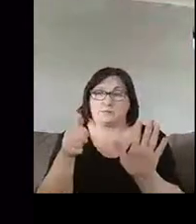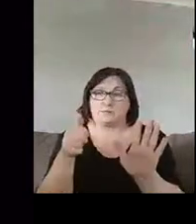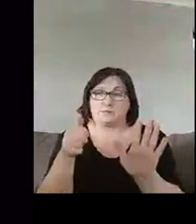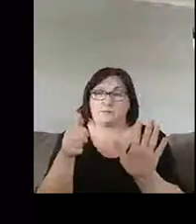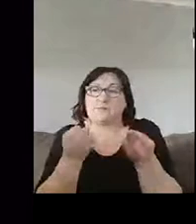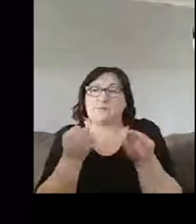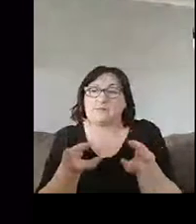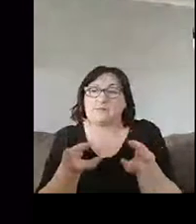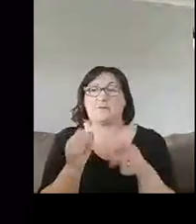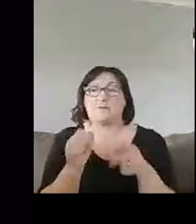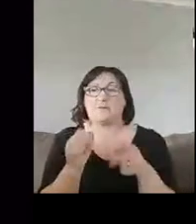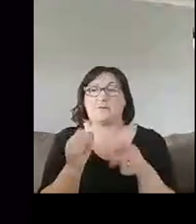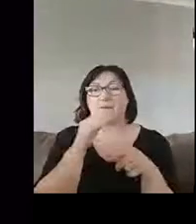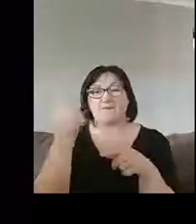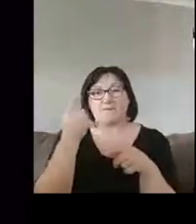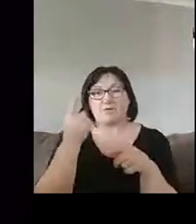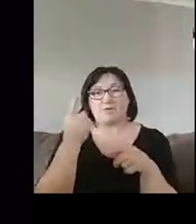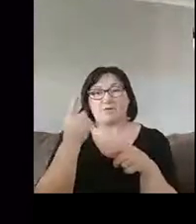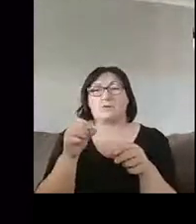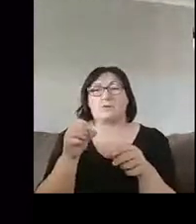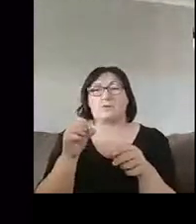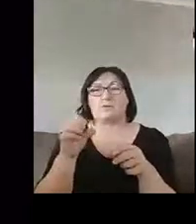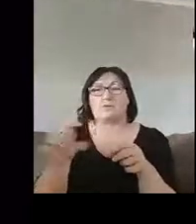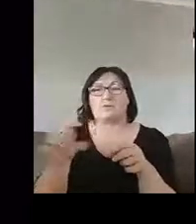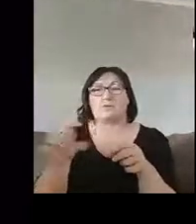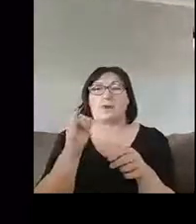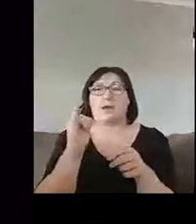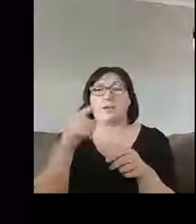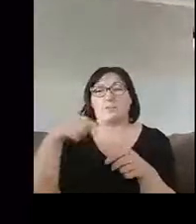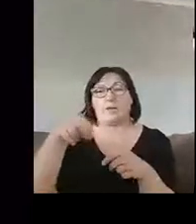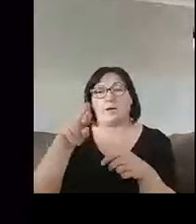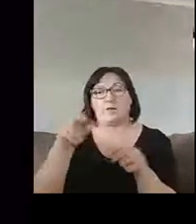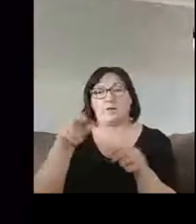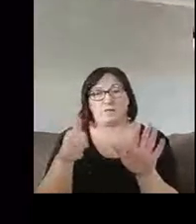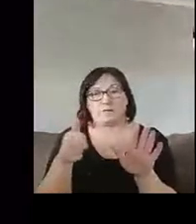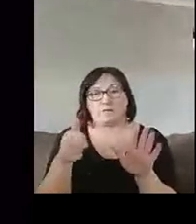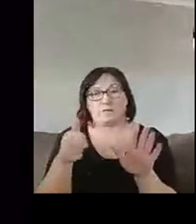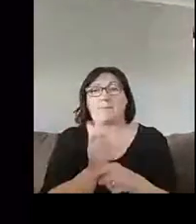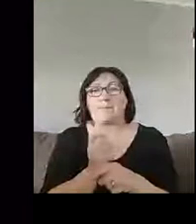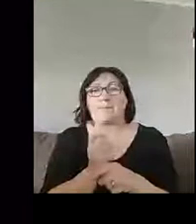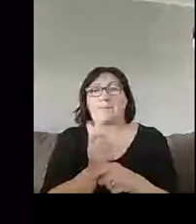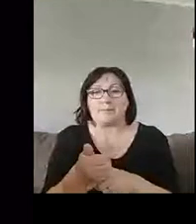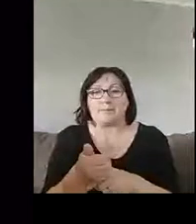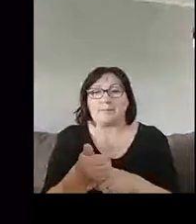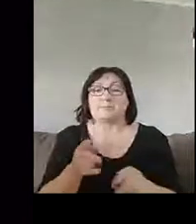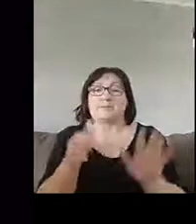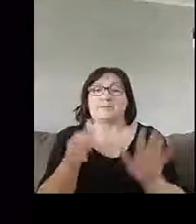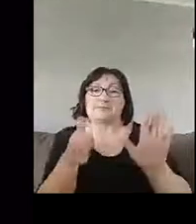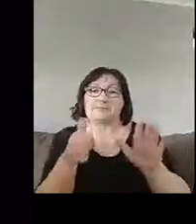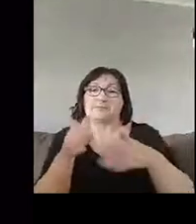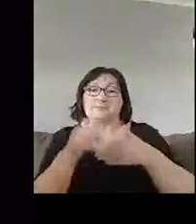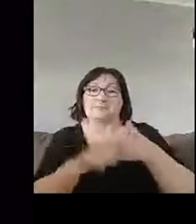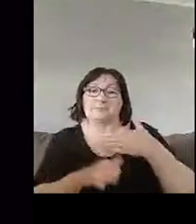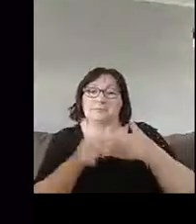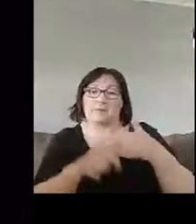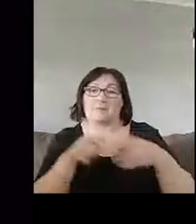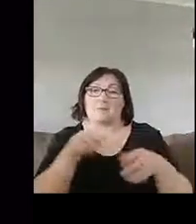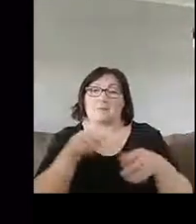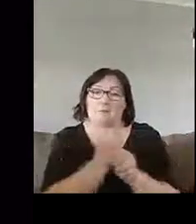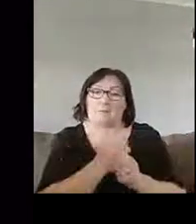or the first IRP6 and payment will be 6 months from the beginning of the year of assessment.